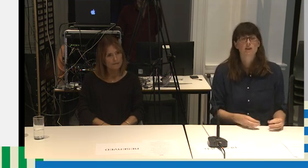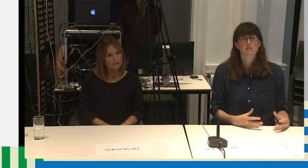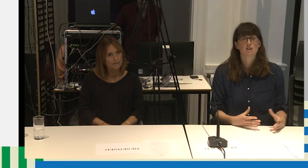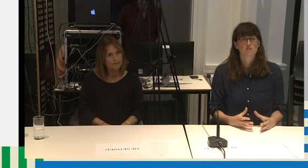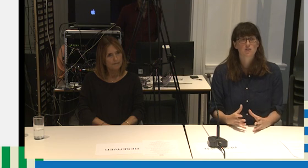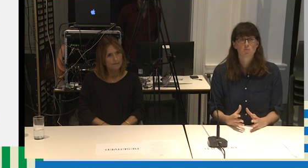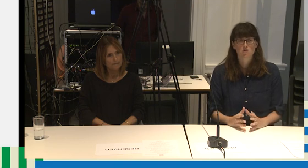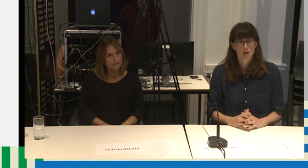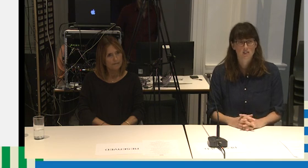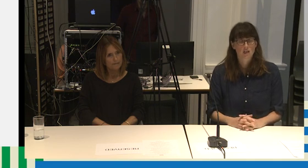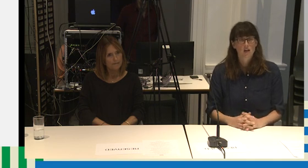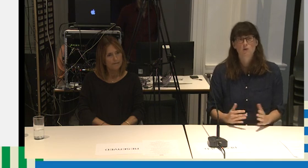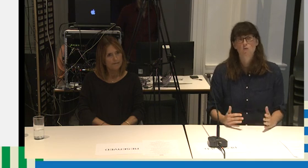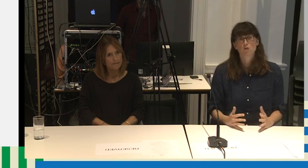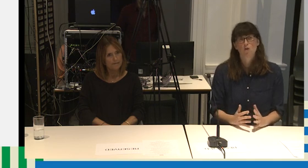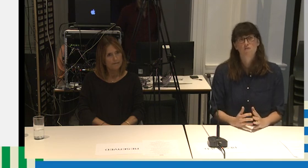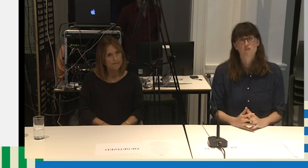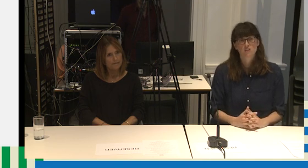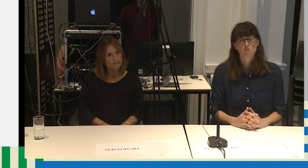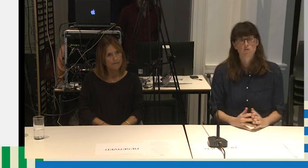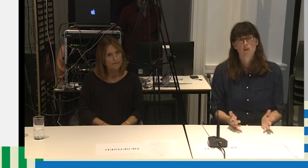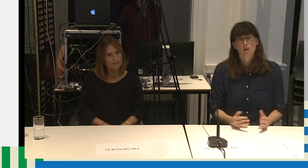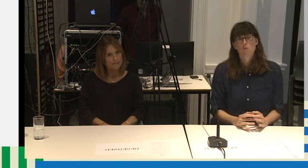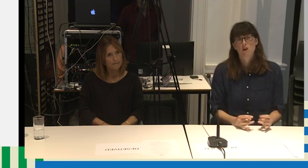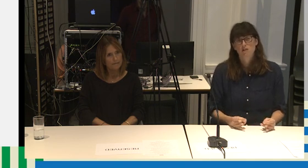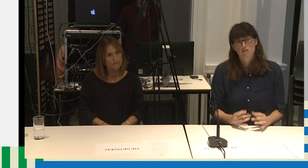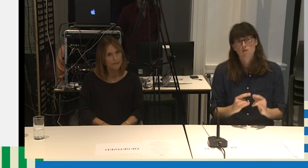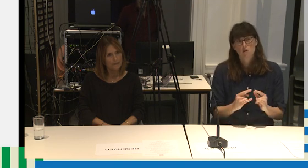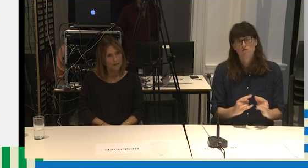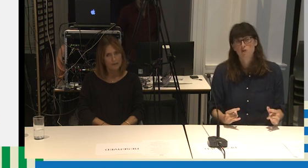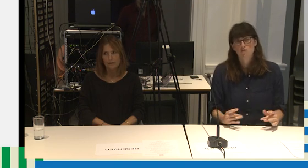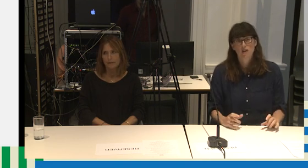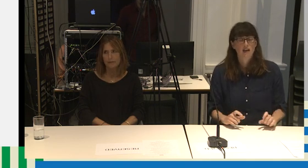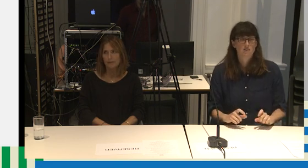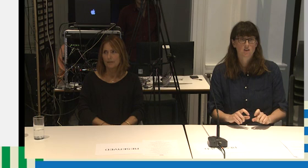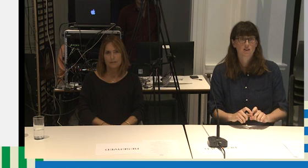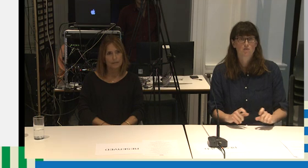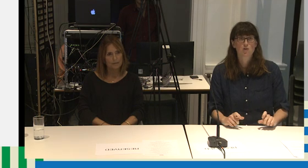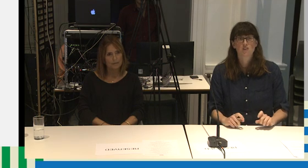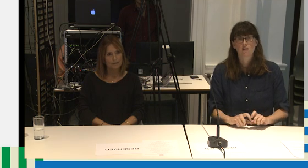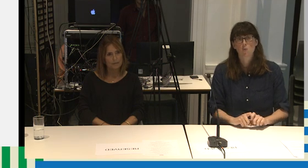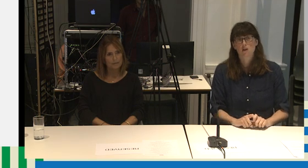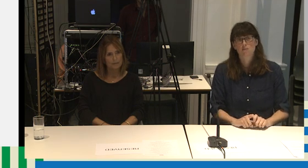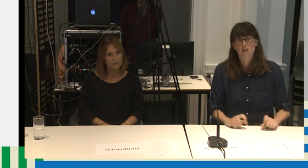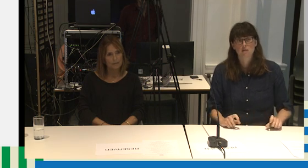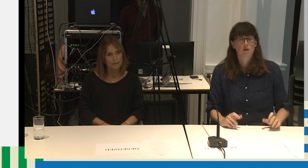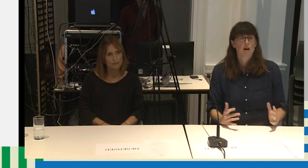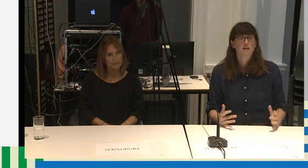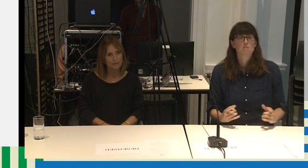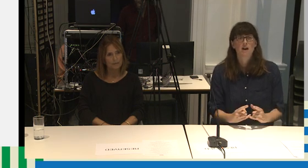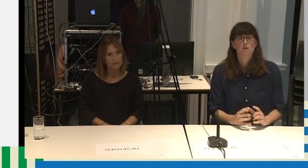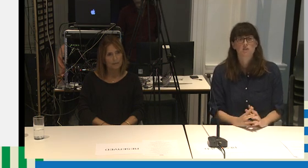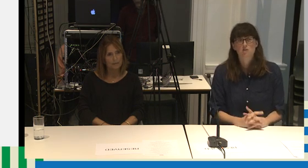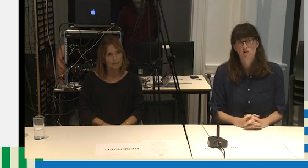to create a sign for the term trust, we thought of, first of all, the word roof and the sign for roof and the word